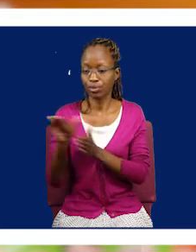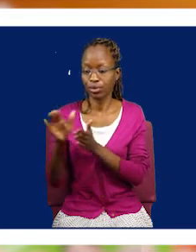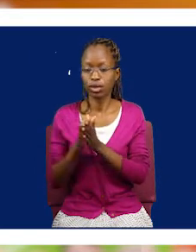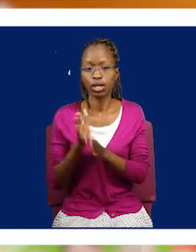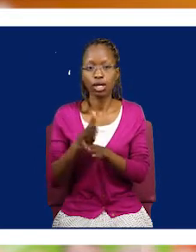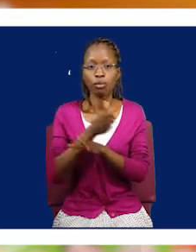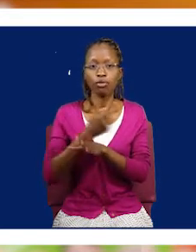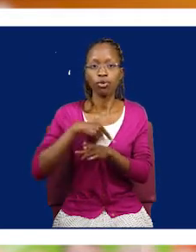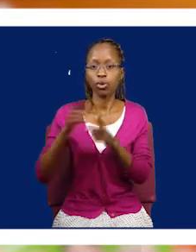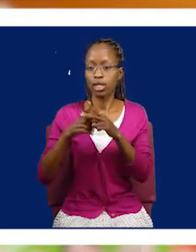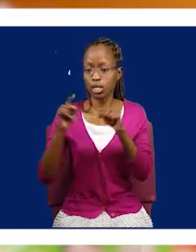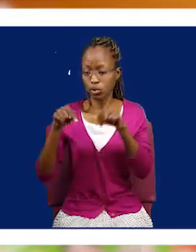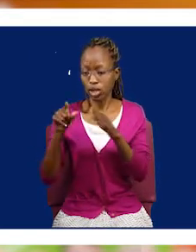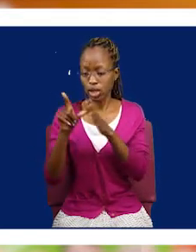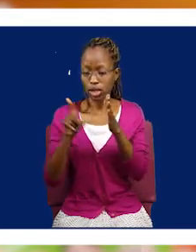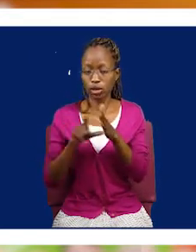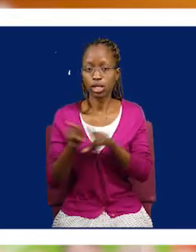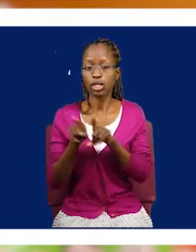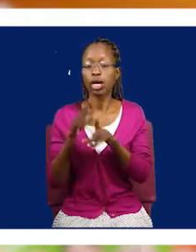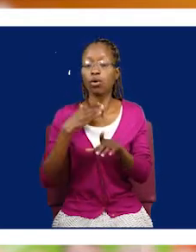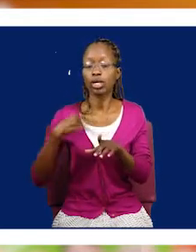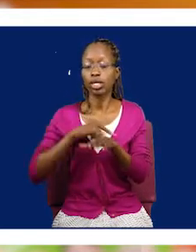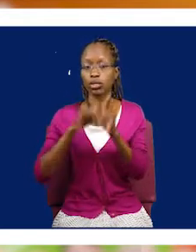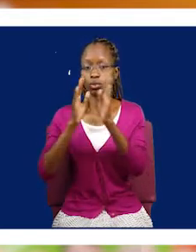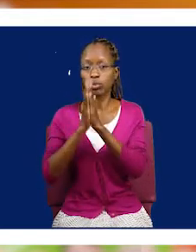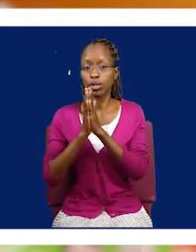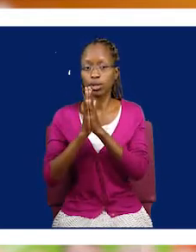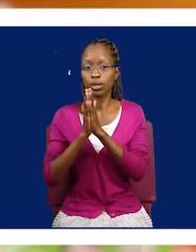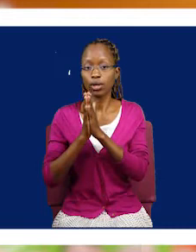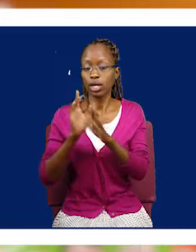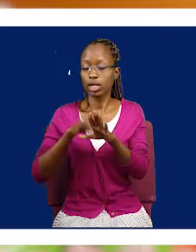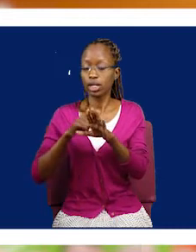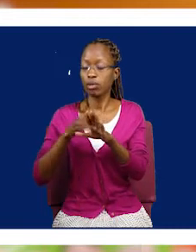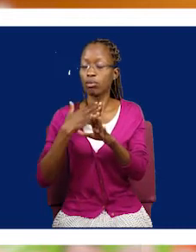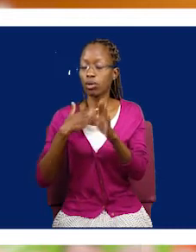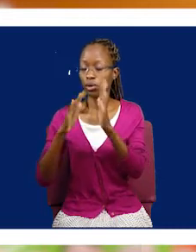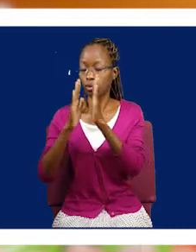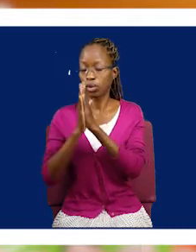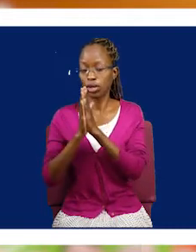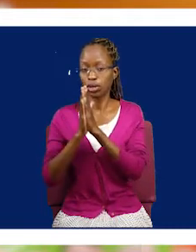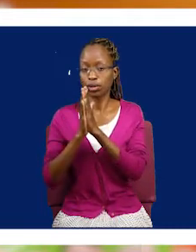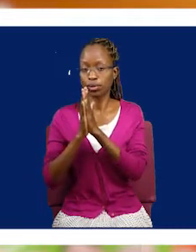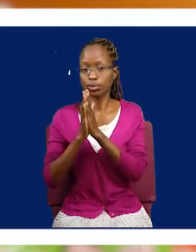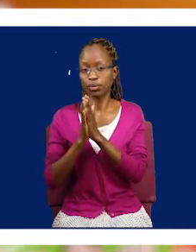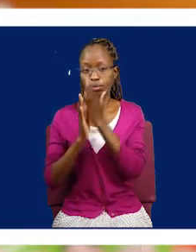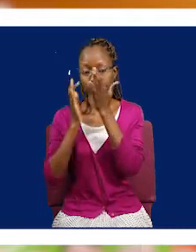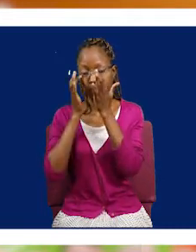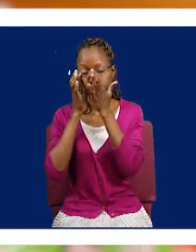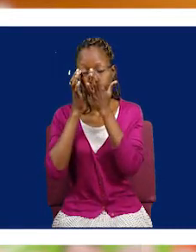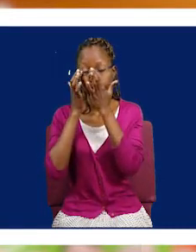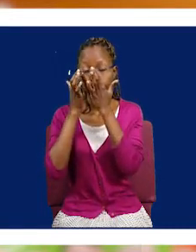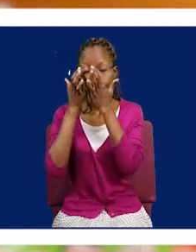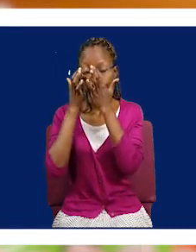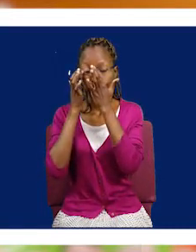Now, before we begin our lesson today, I would like us to pray. When I want to pray, I put my